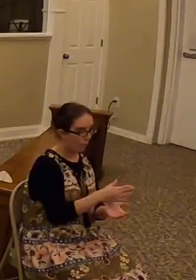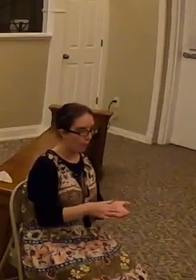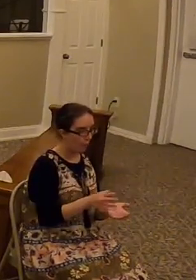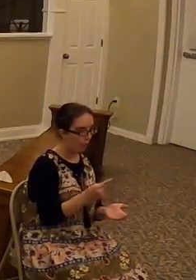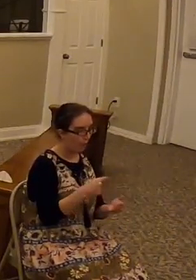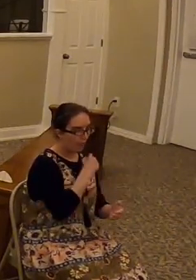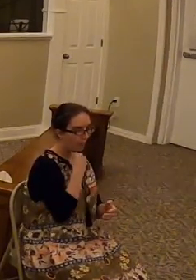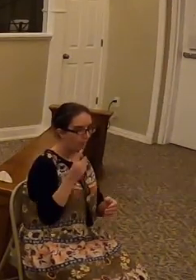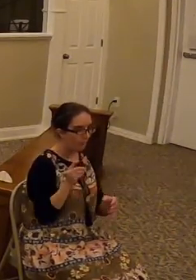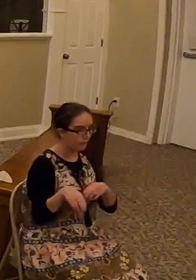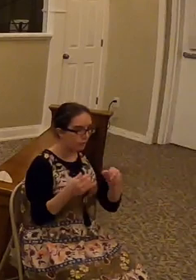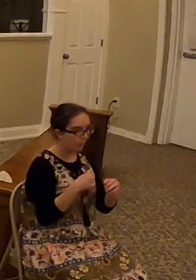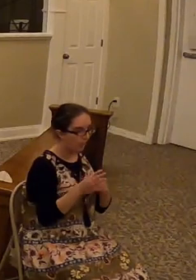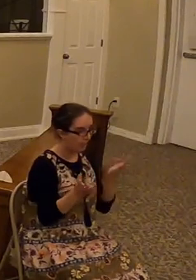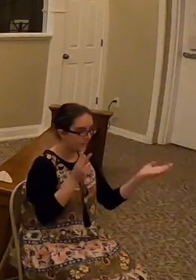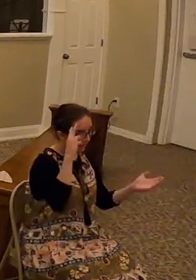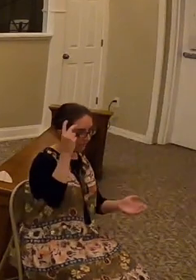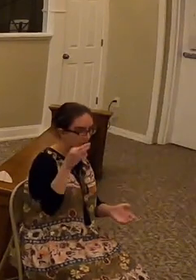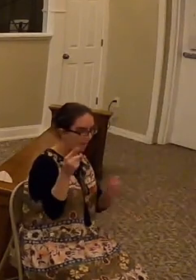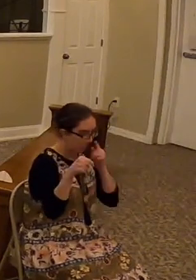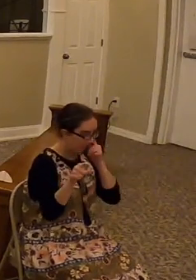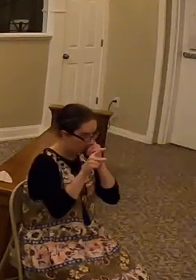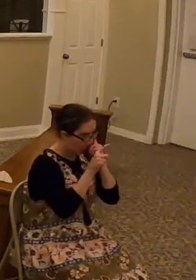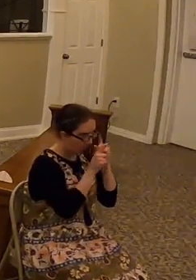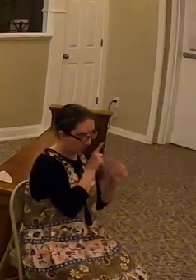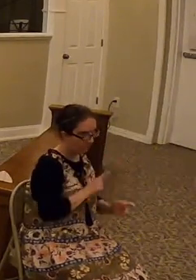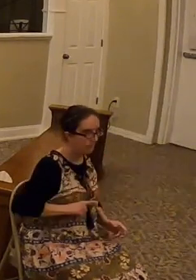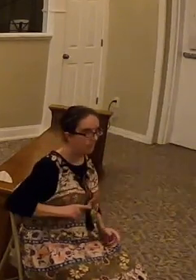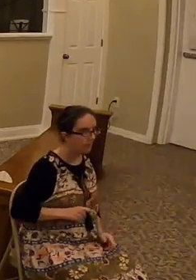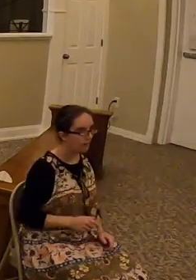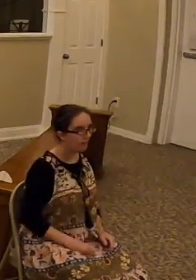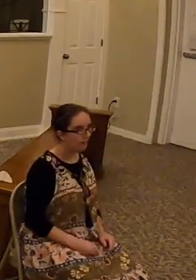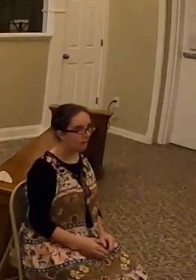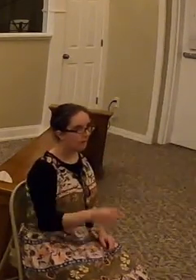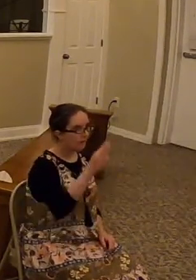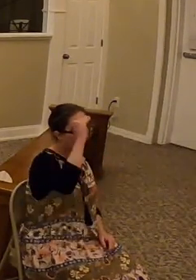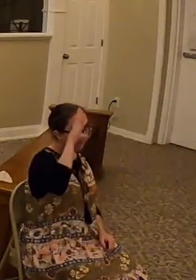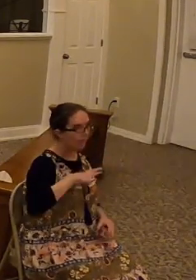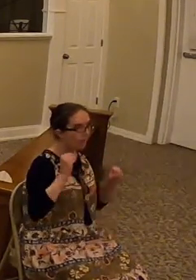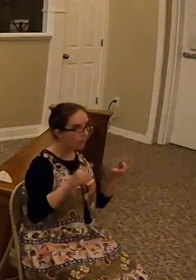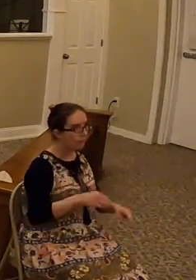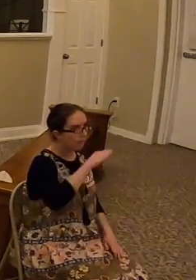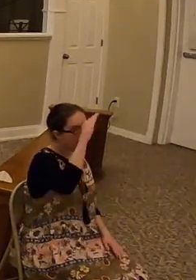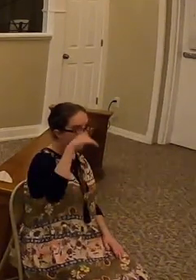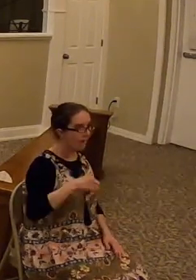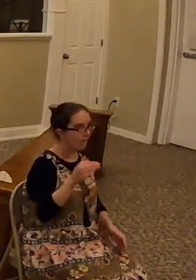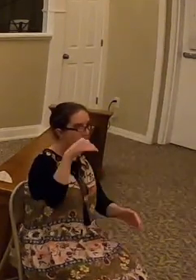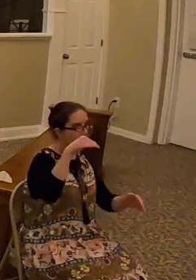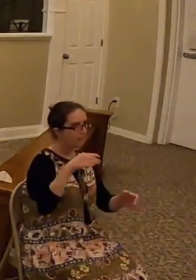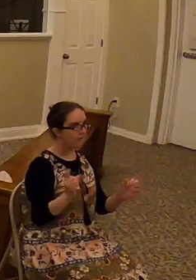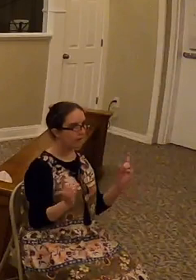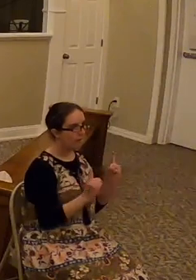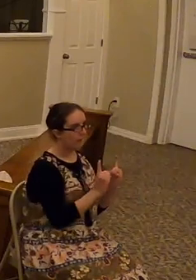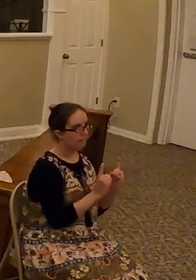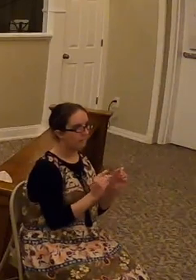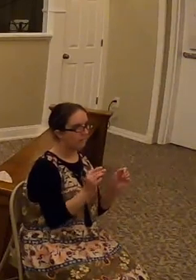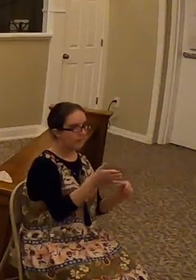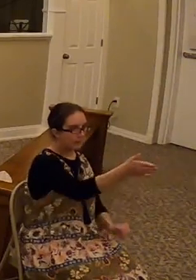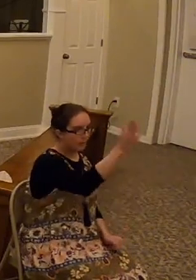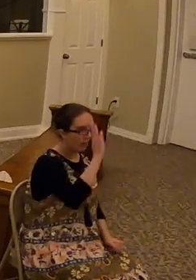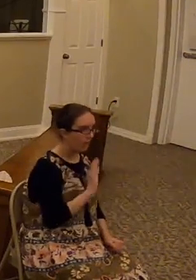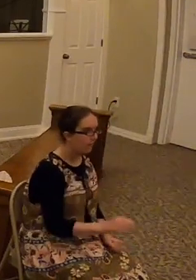those priests would do all the service of the Lord. But man could never come in contact with